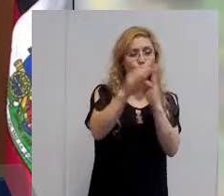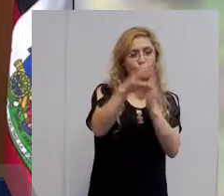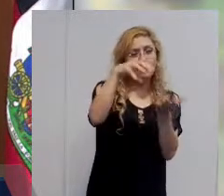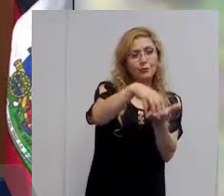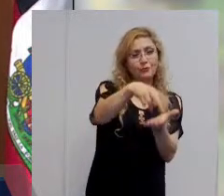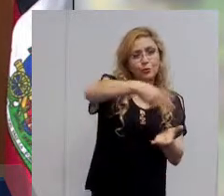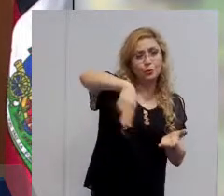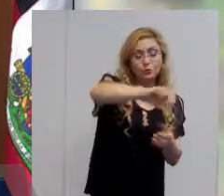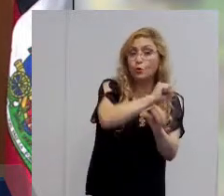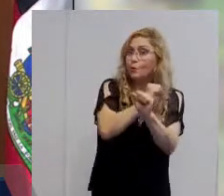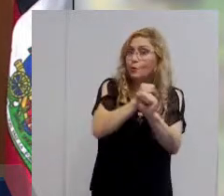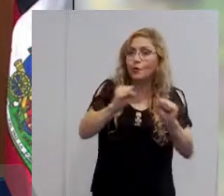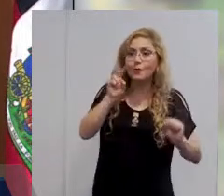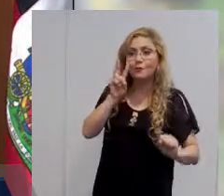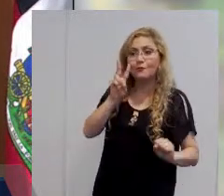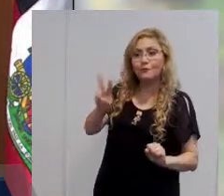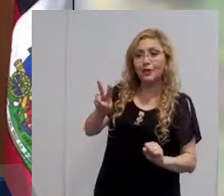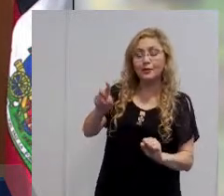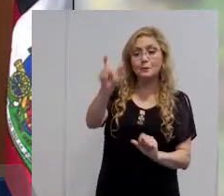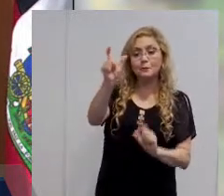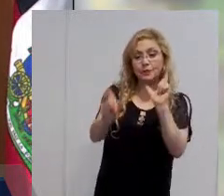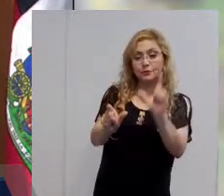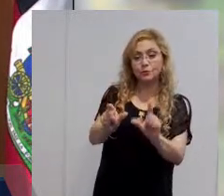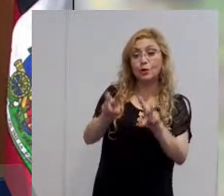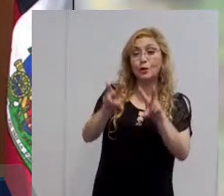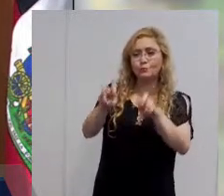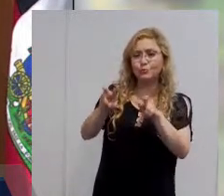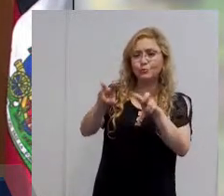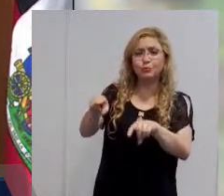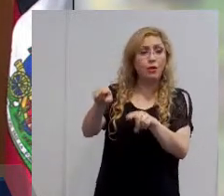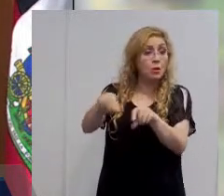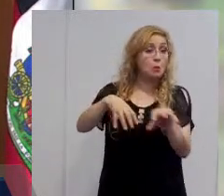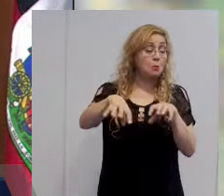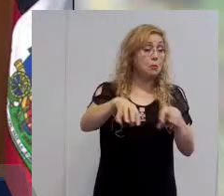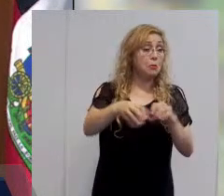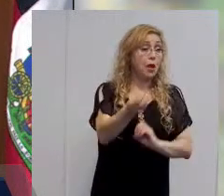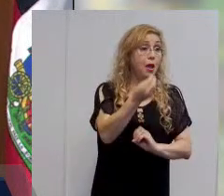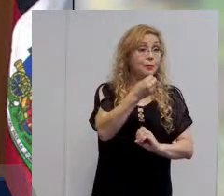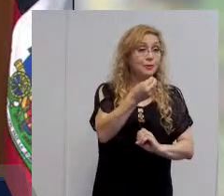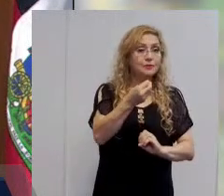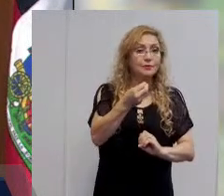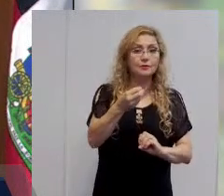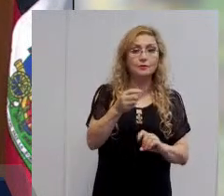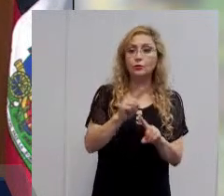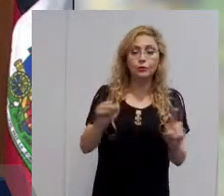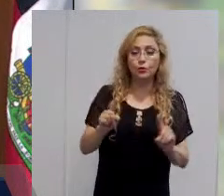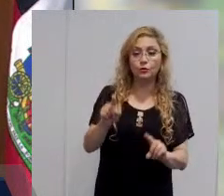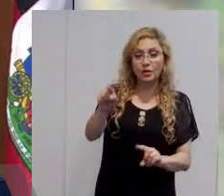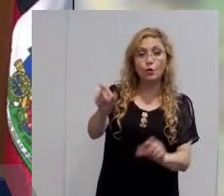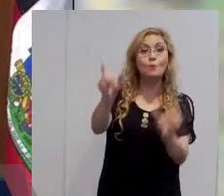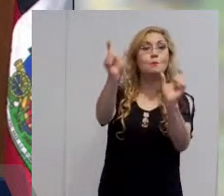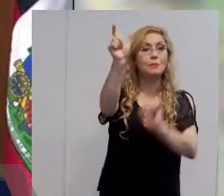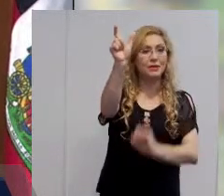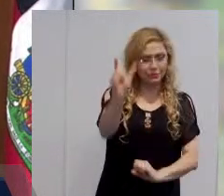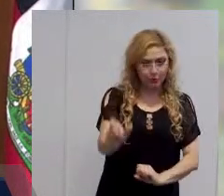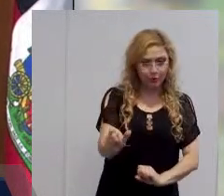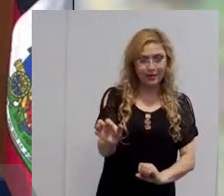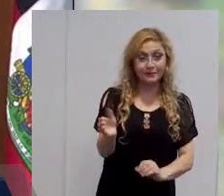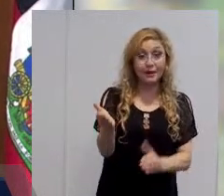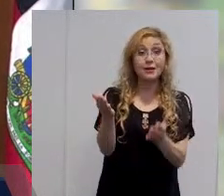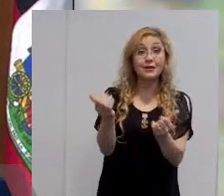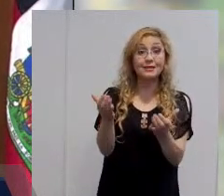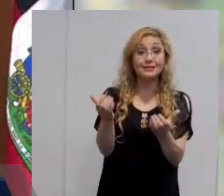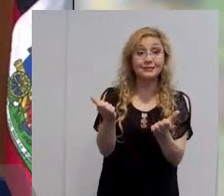among our people. We cannot live in that way. We cannot see our farmers as mere producers of food. We must see them